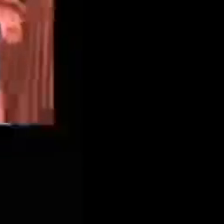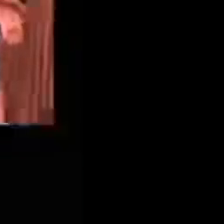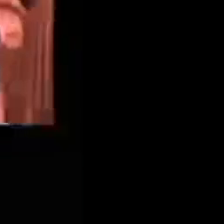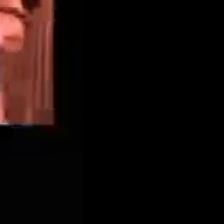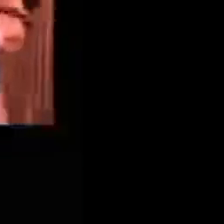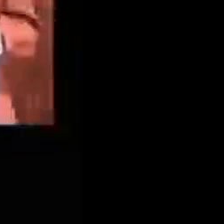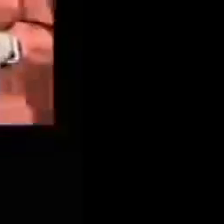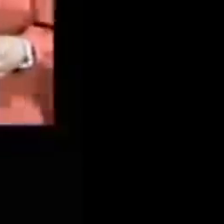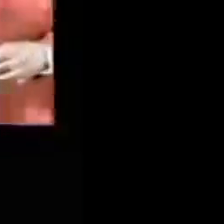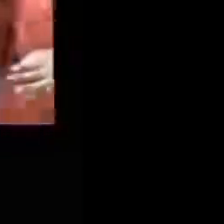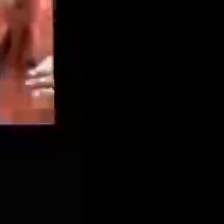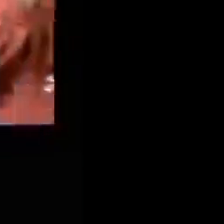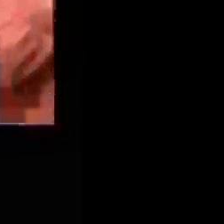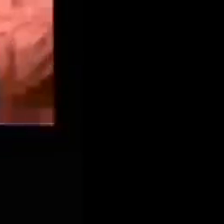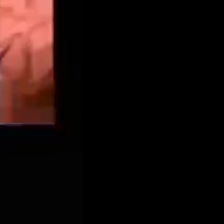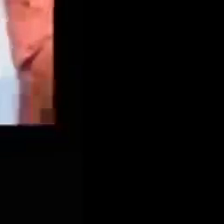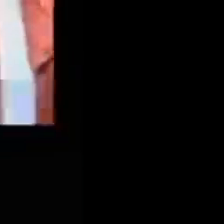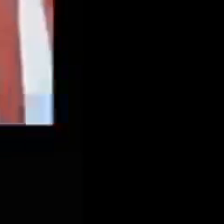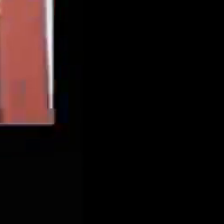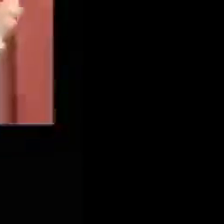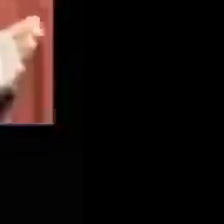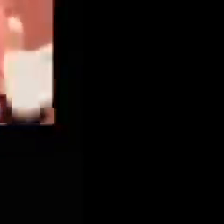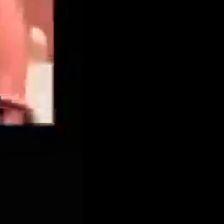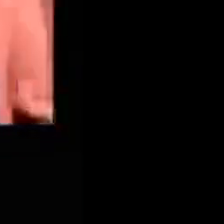jesus will restore